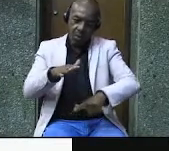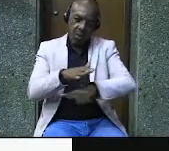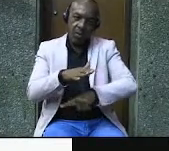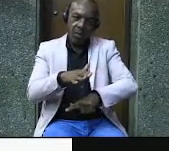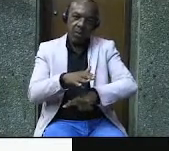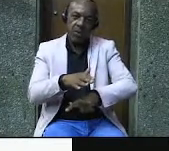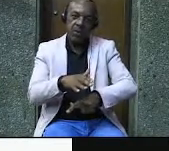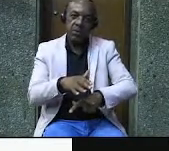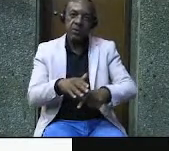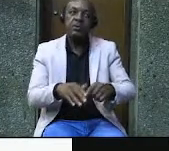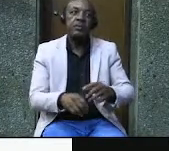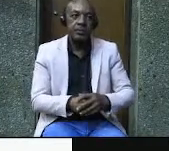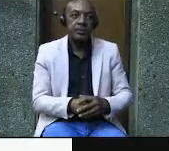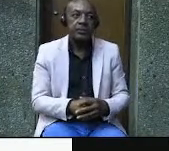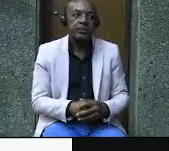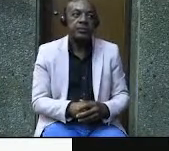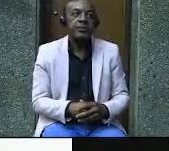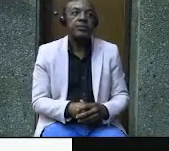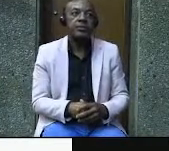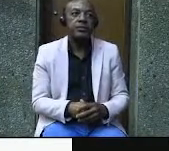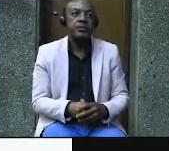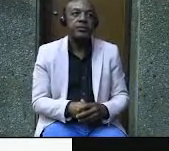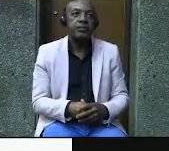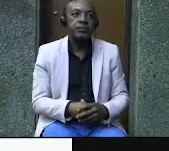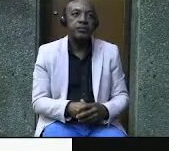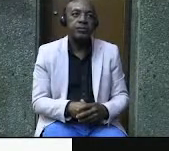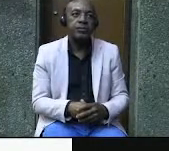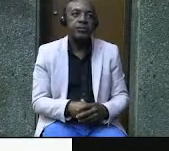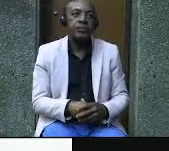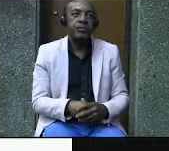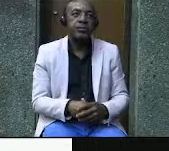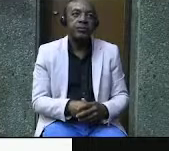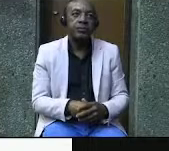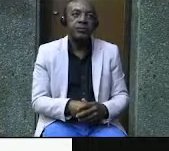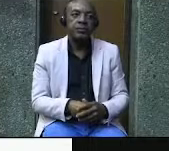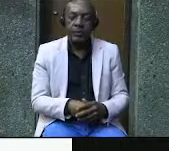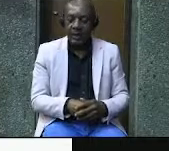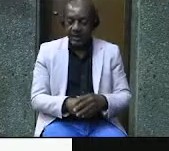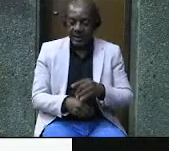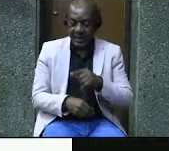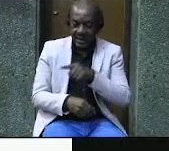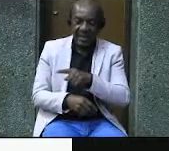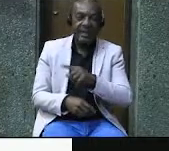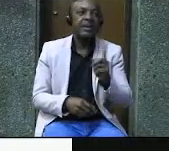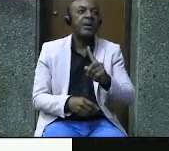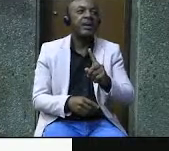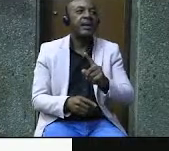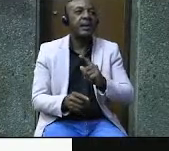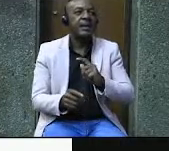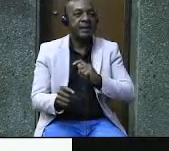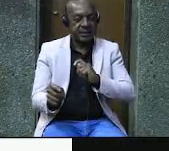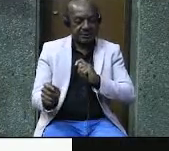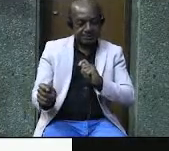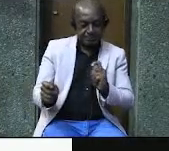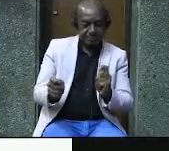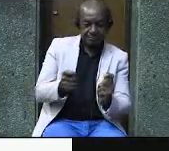broad. And that is the transformation aspect